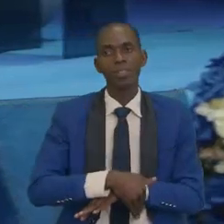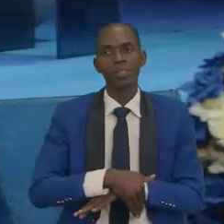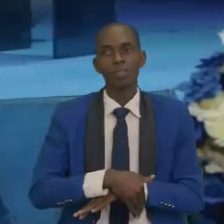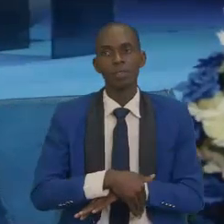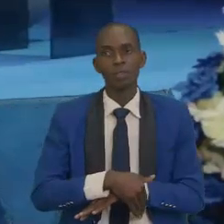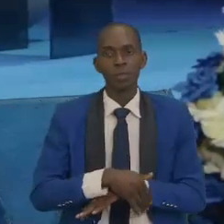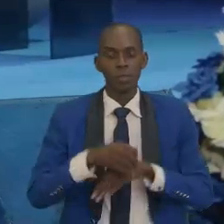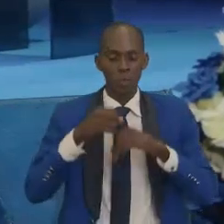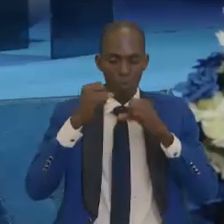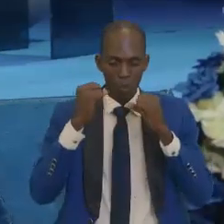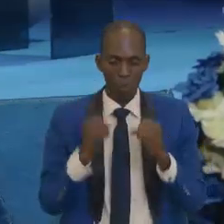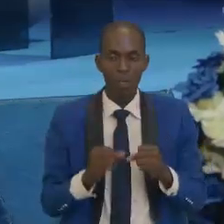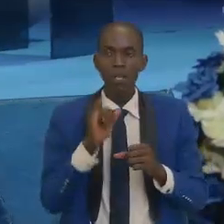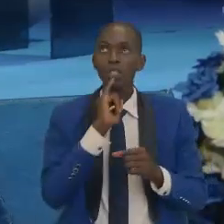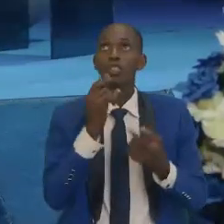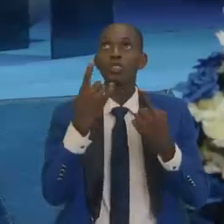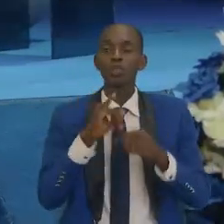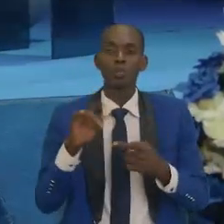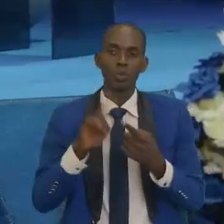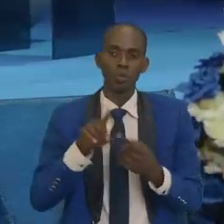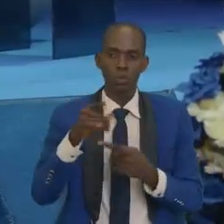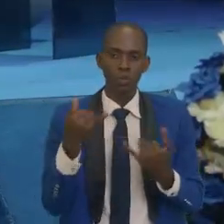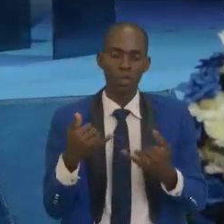Power is coming to you tonight.